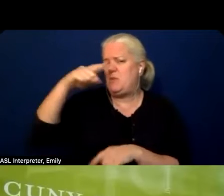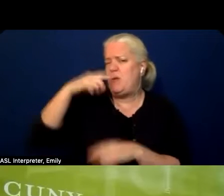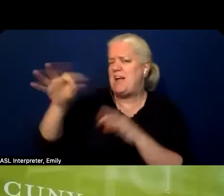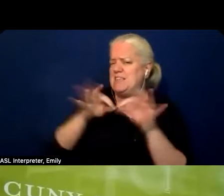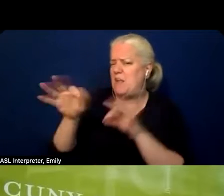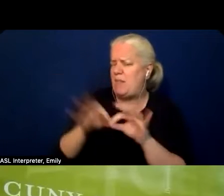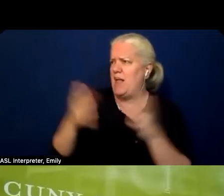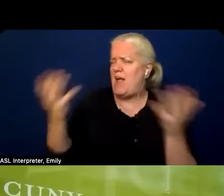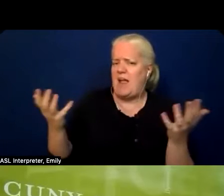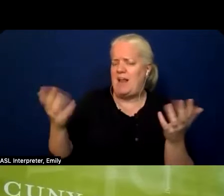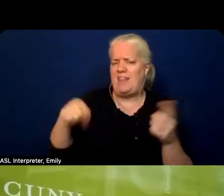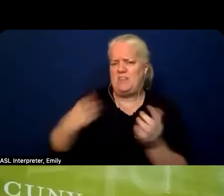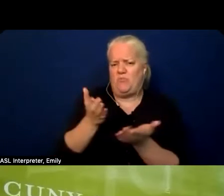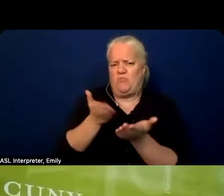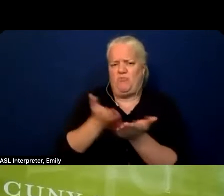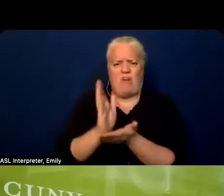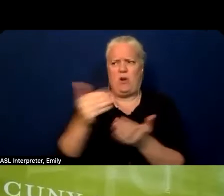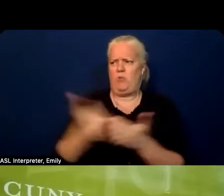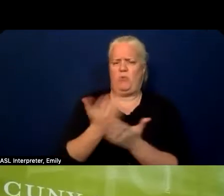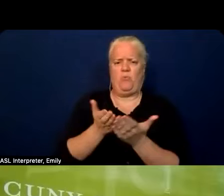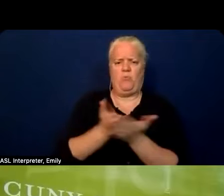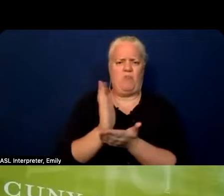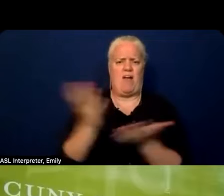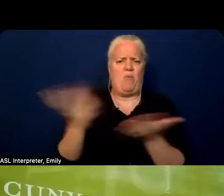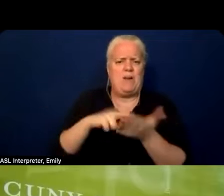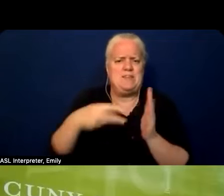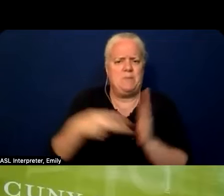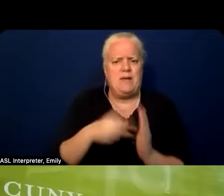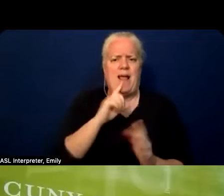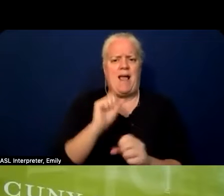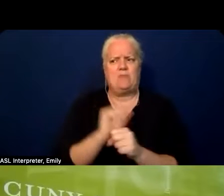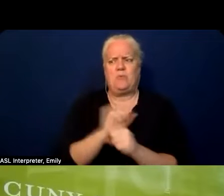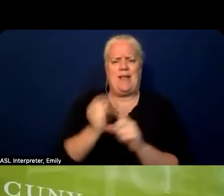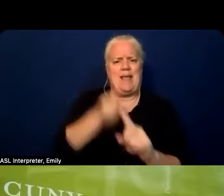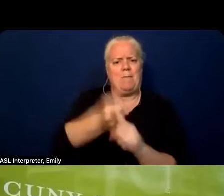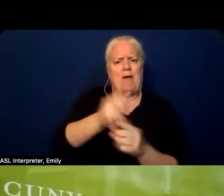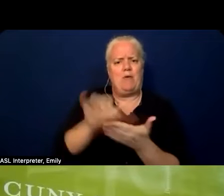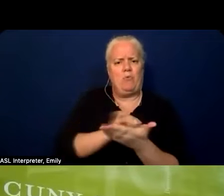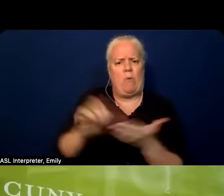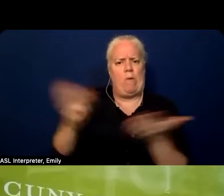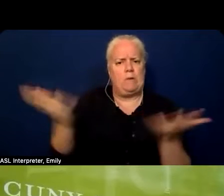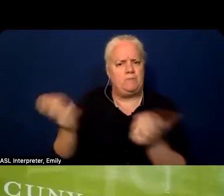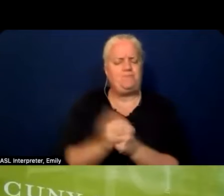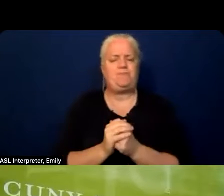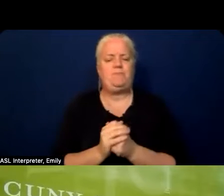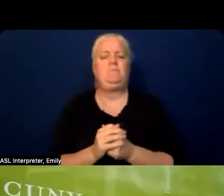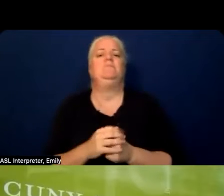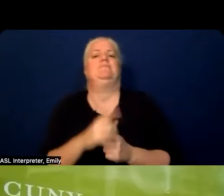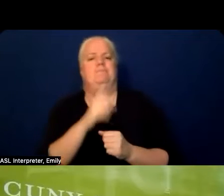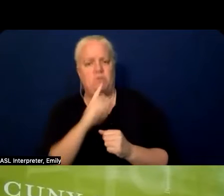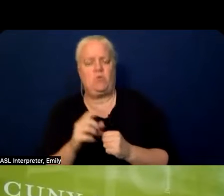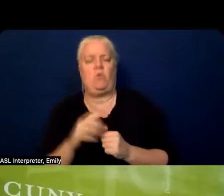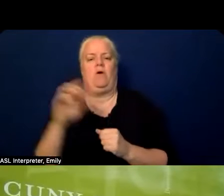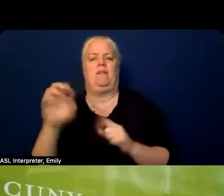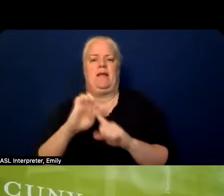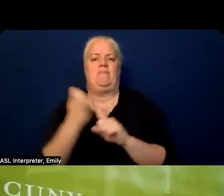this right actually is and why it's significant in New York? Sure. The Environmental Rights